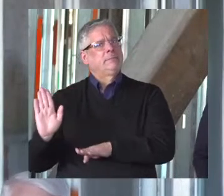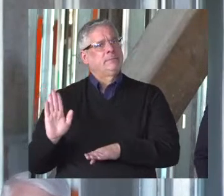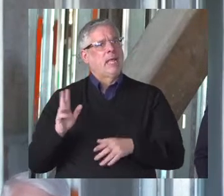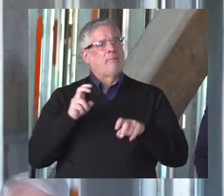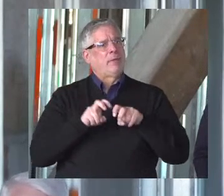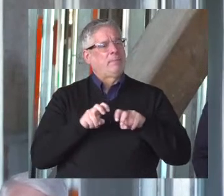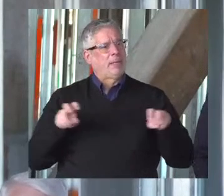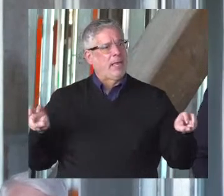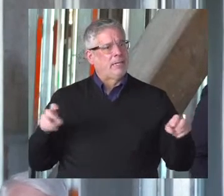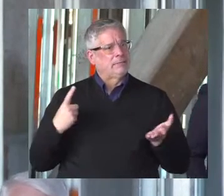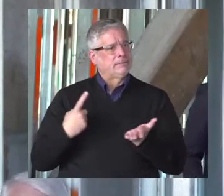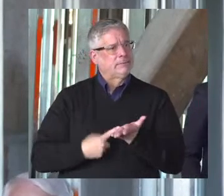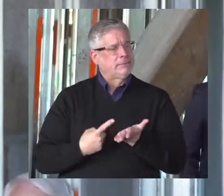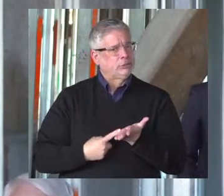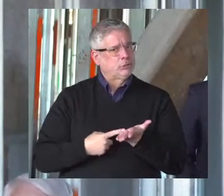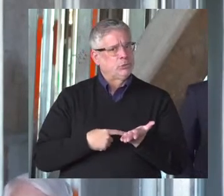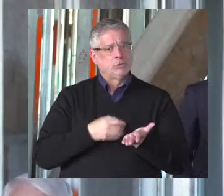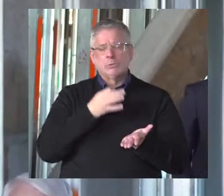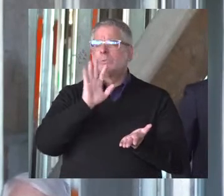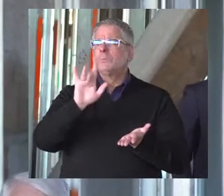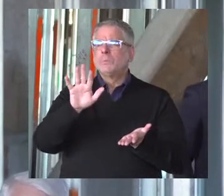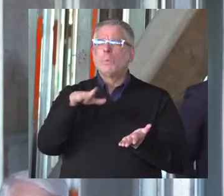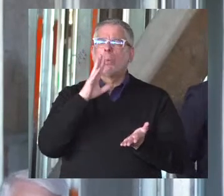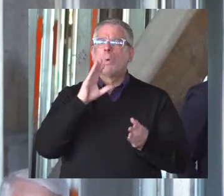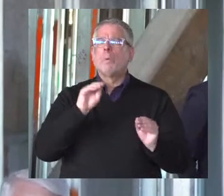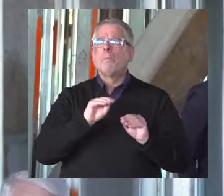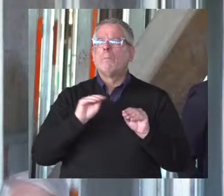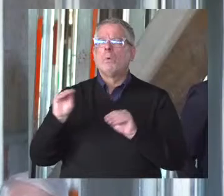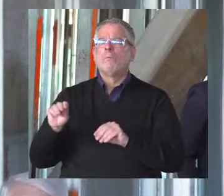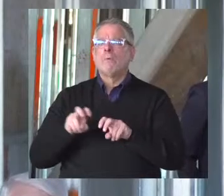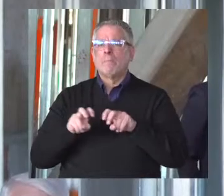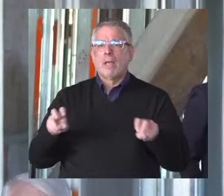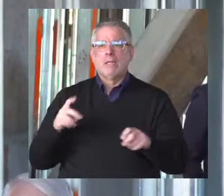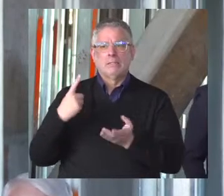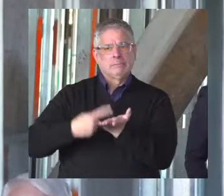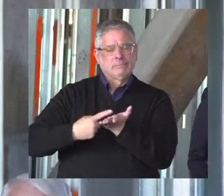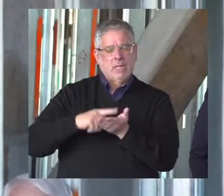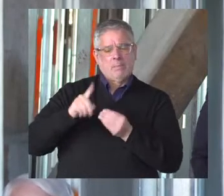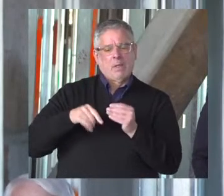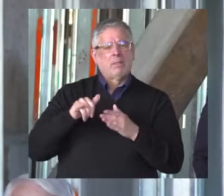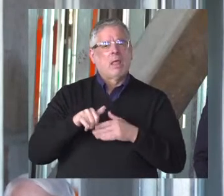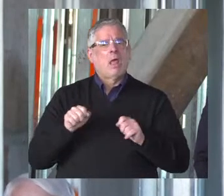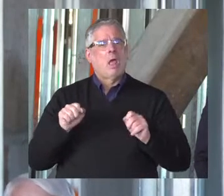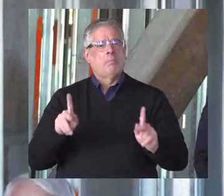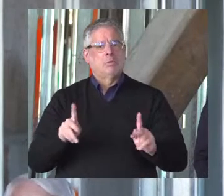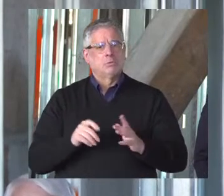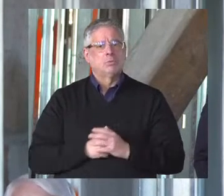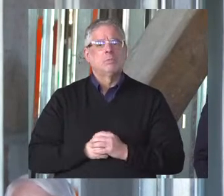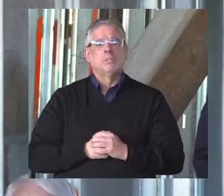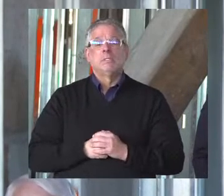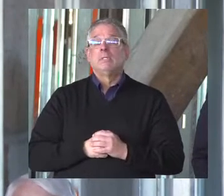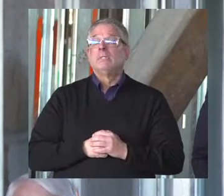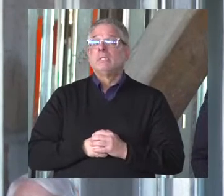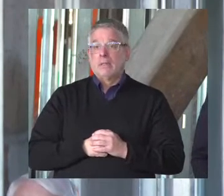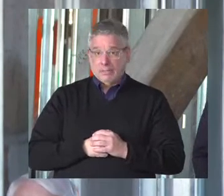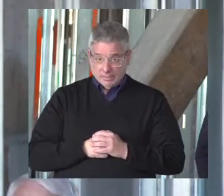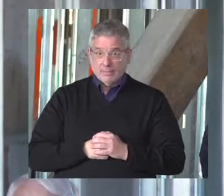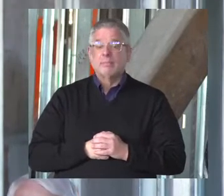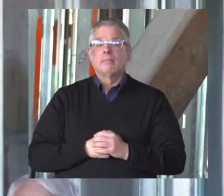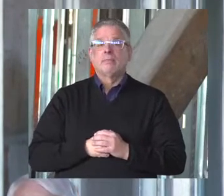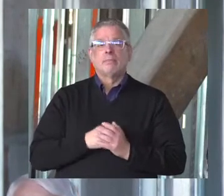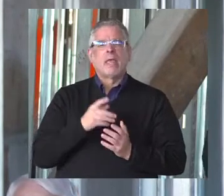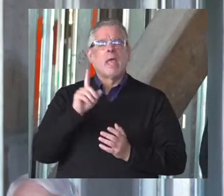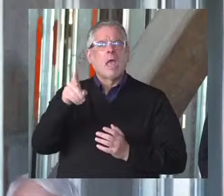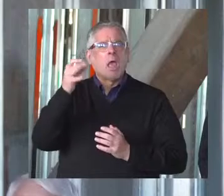panel coming up. They said, we'll move the panel. We need to talk to you about this opportunity. And they seeded this